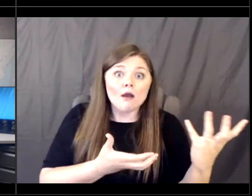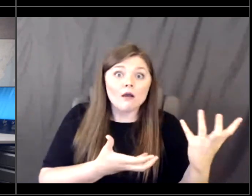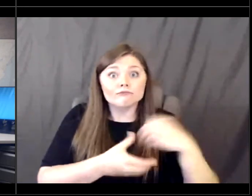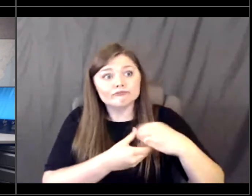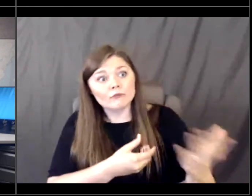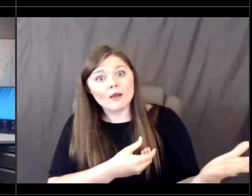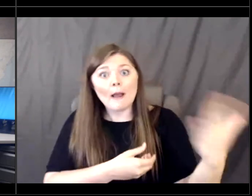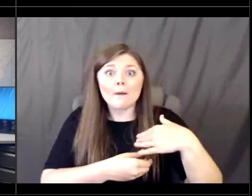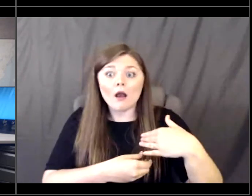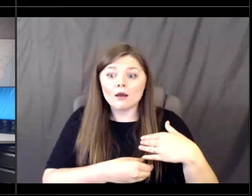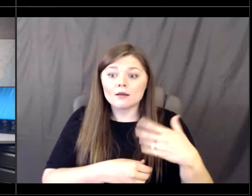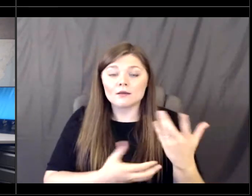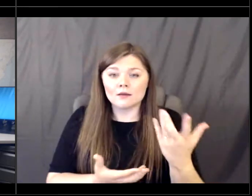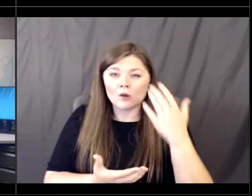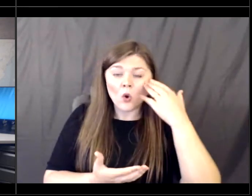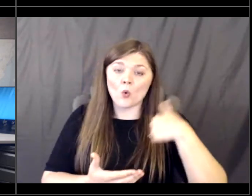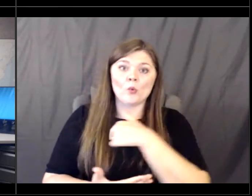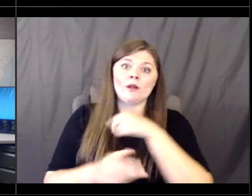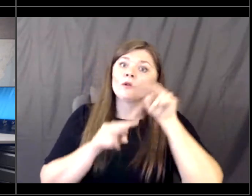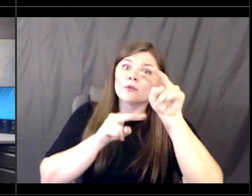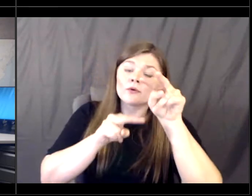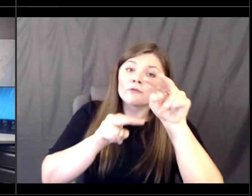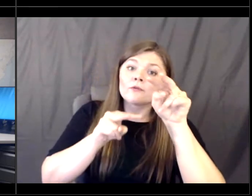So we look forward to those